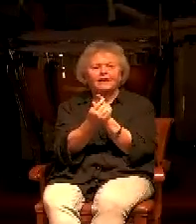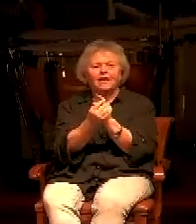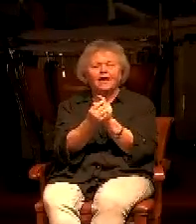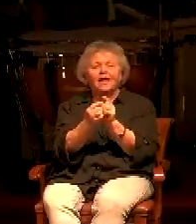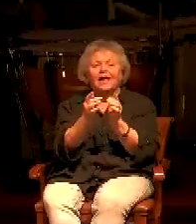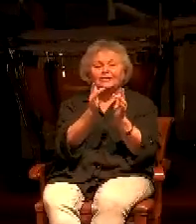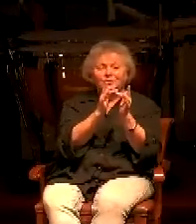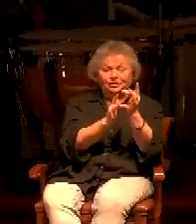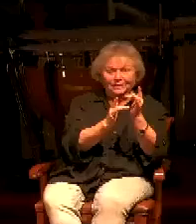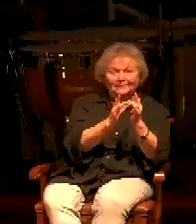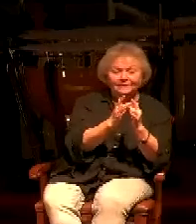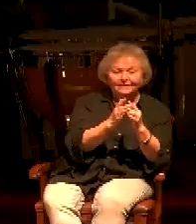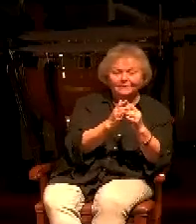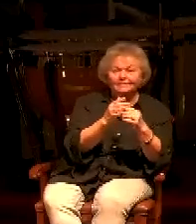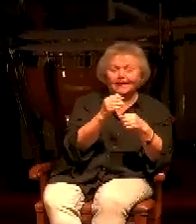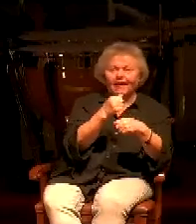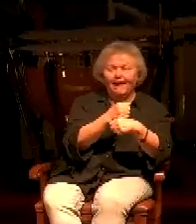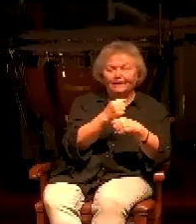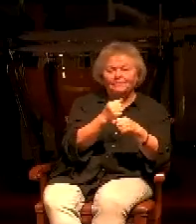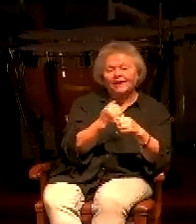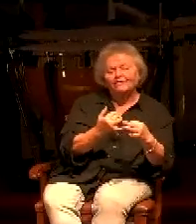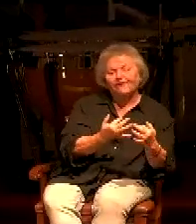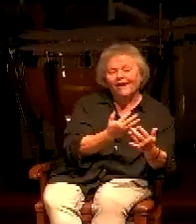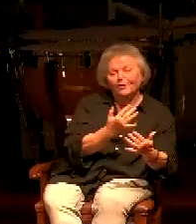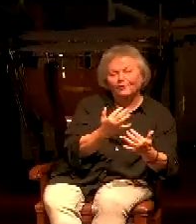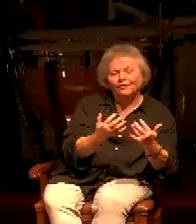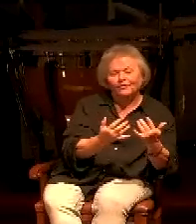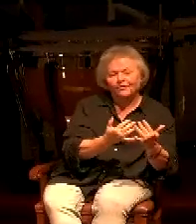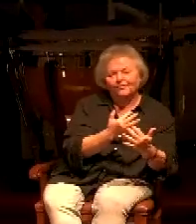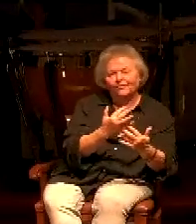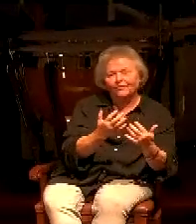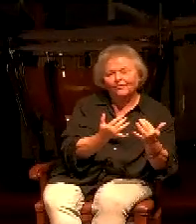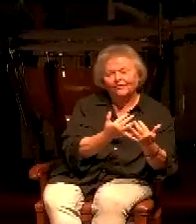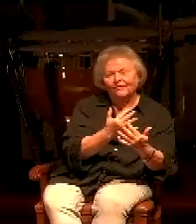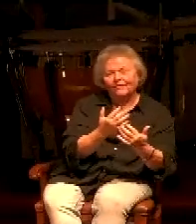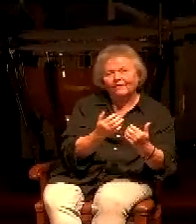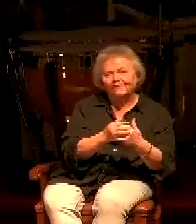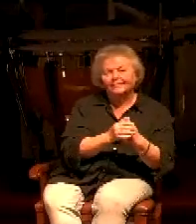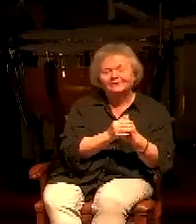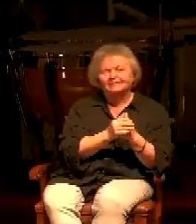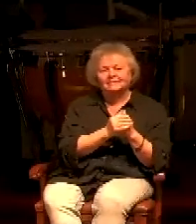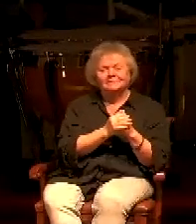Jesus over a charcoal fire.